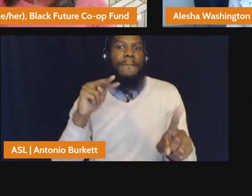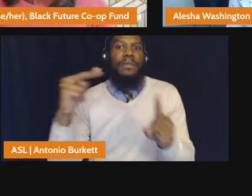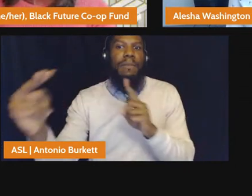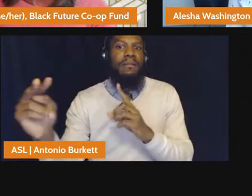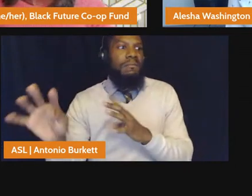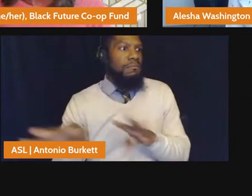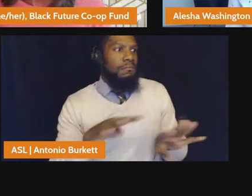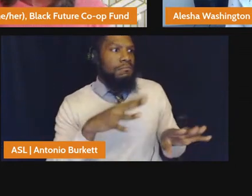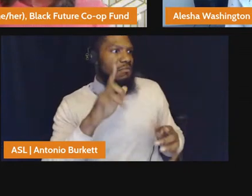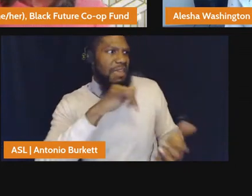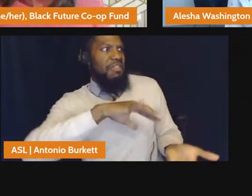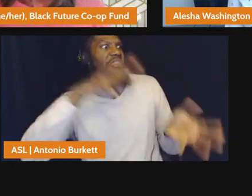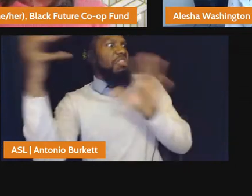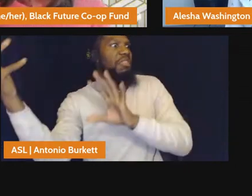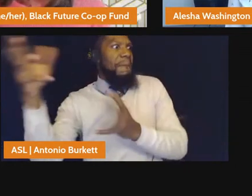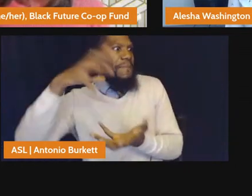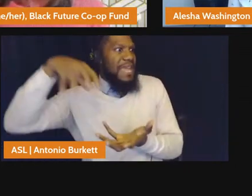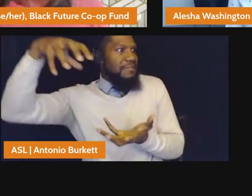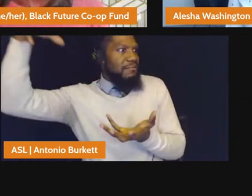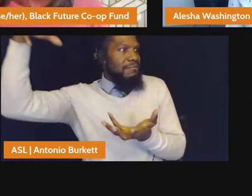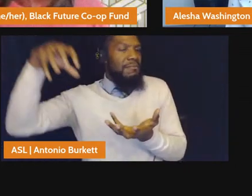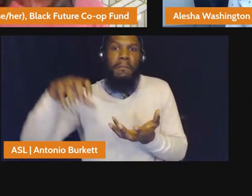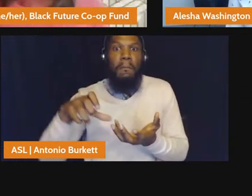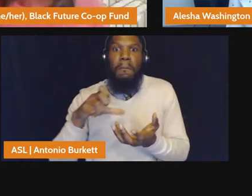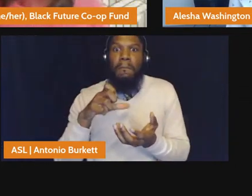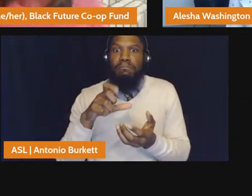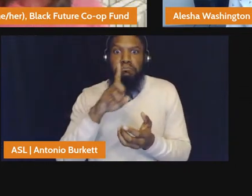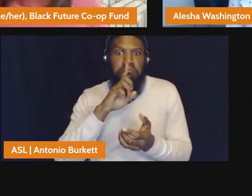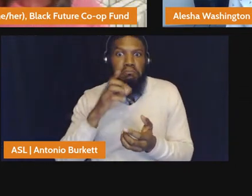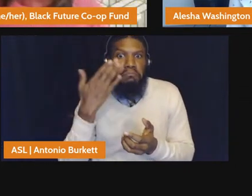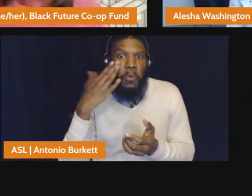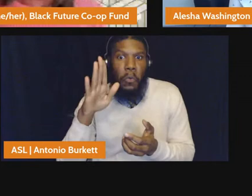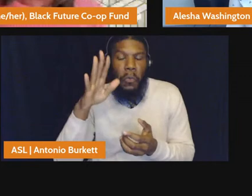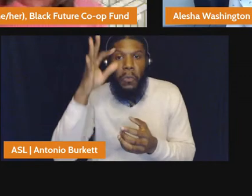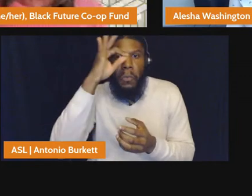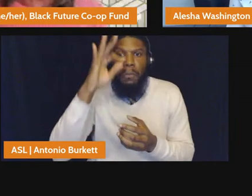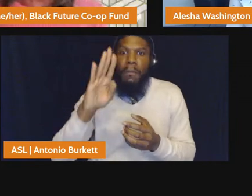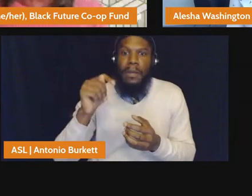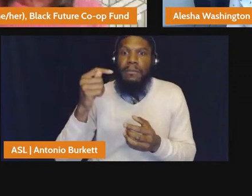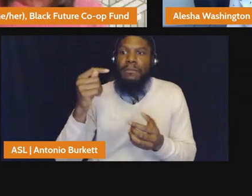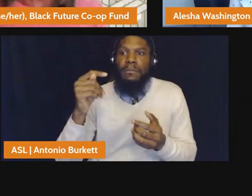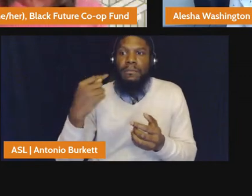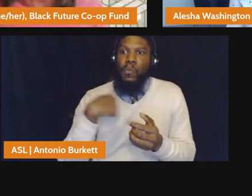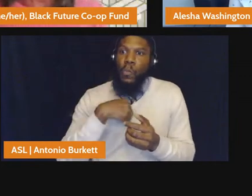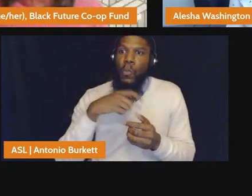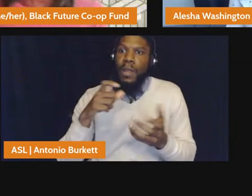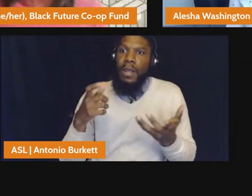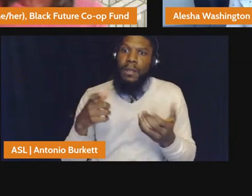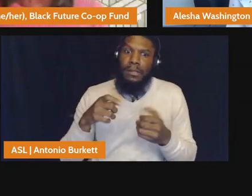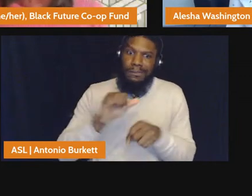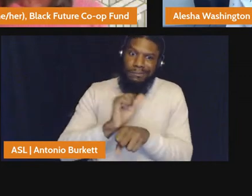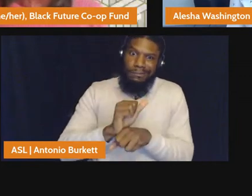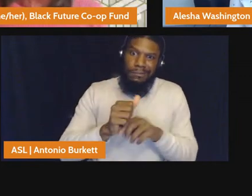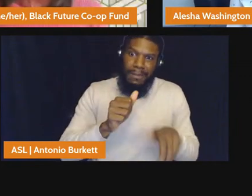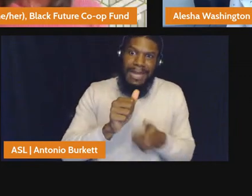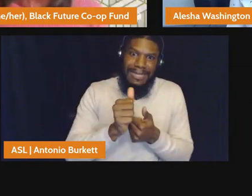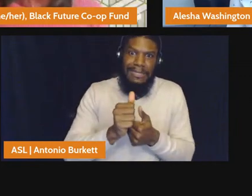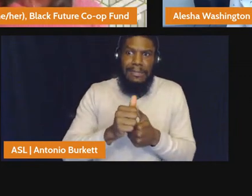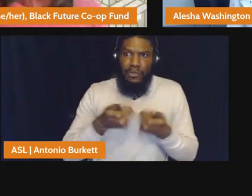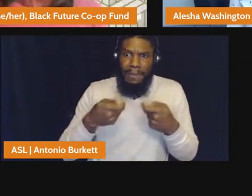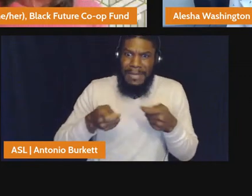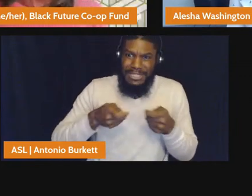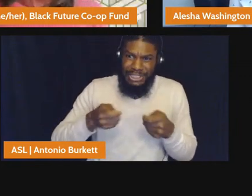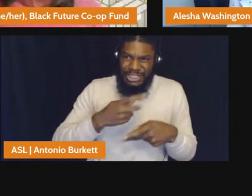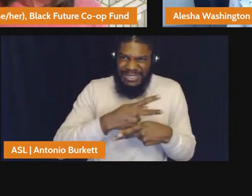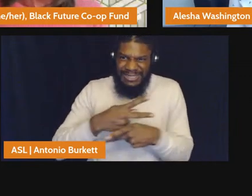really have the capacity for someone dedicated to that work, and staff was trying to manage through that. Now at the San Francisco Foundation,